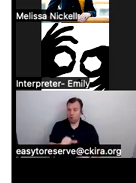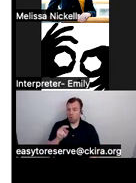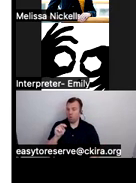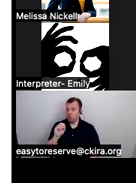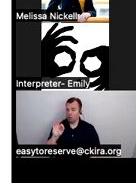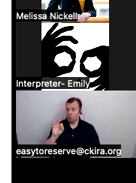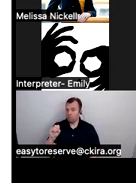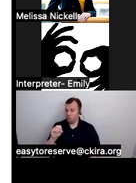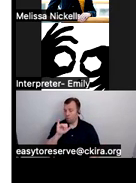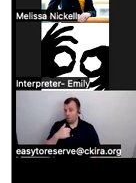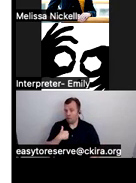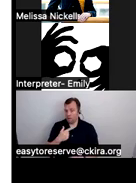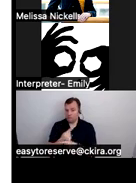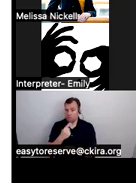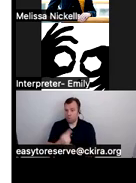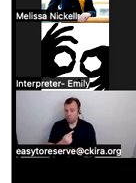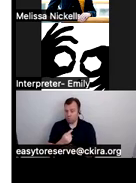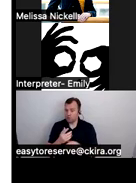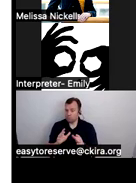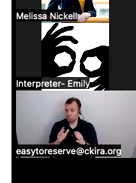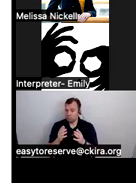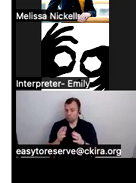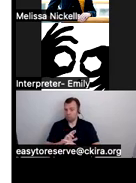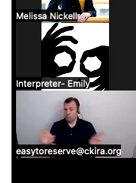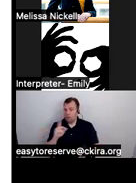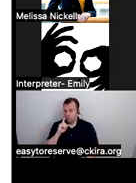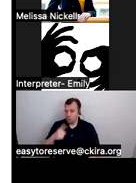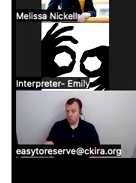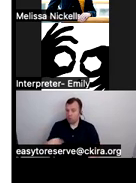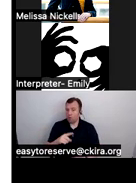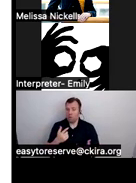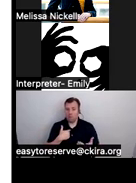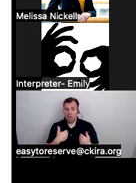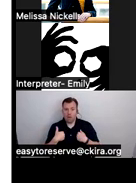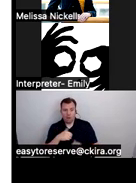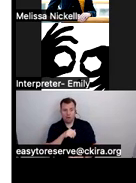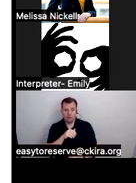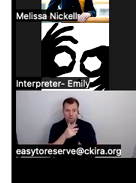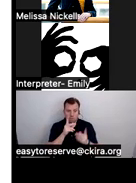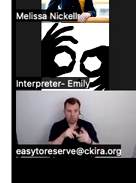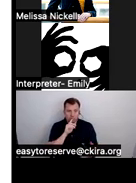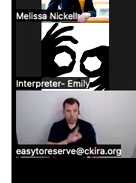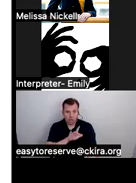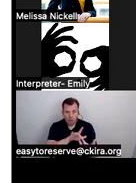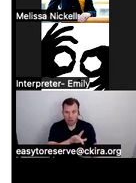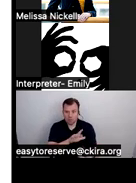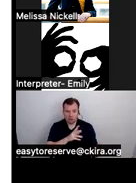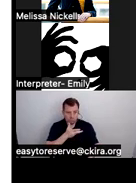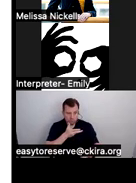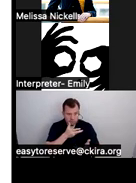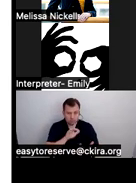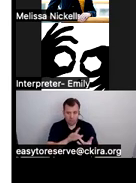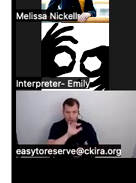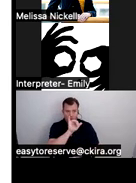will also list the program officer for that particular NOFO. Again, contact that program